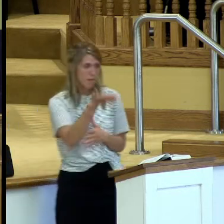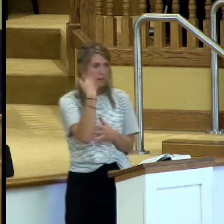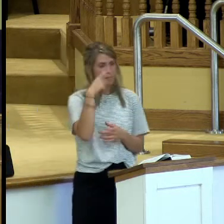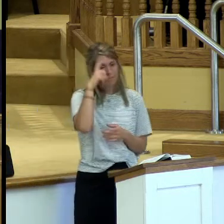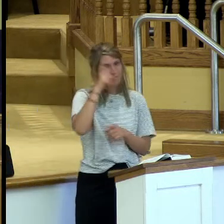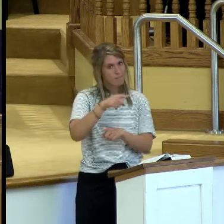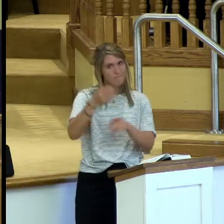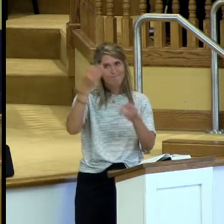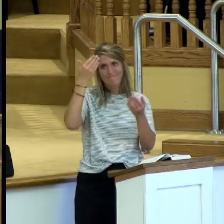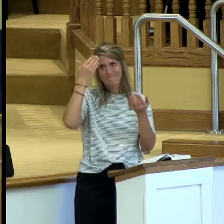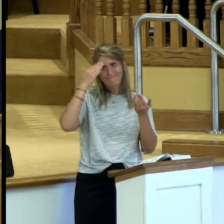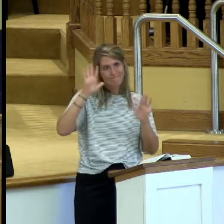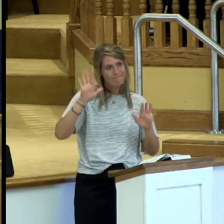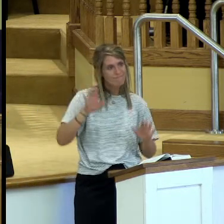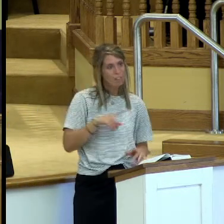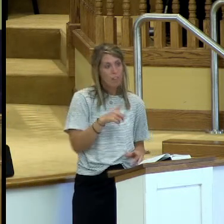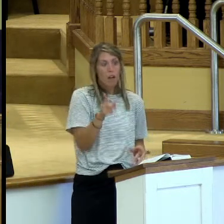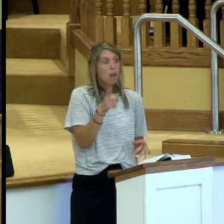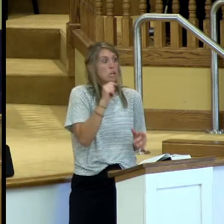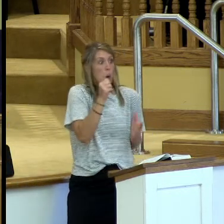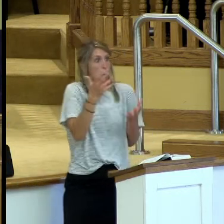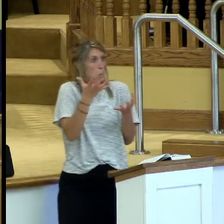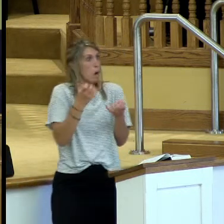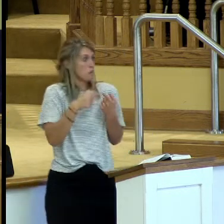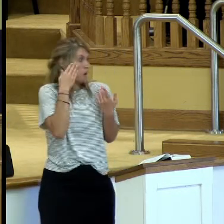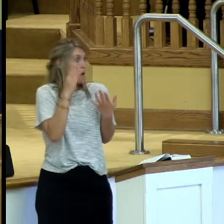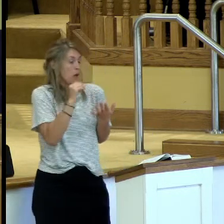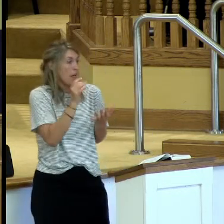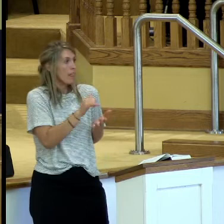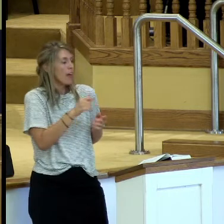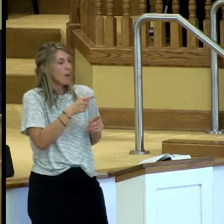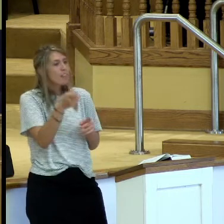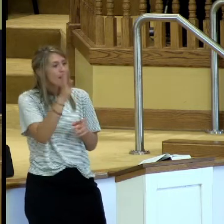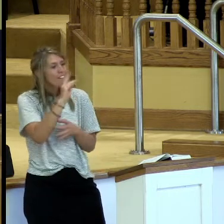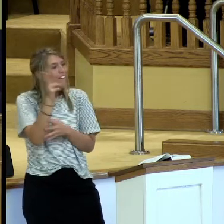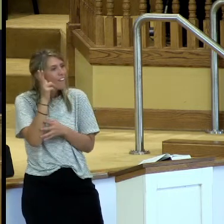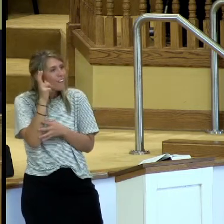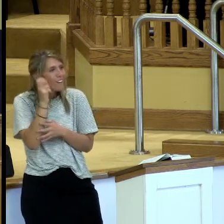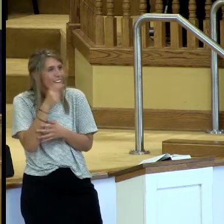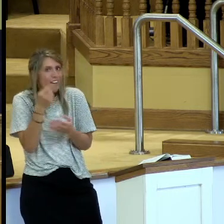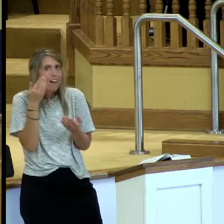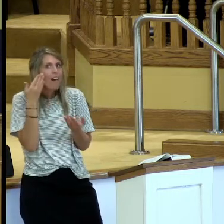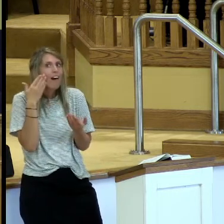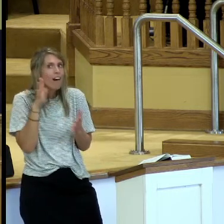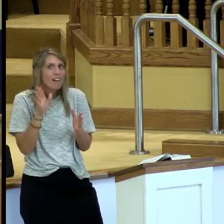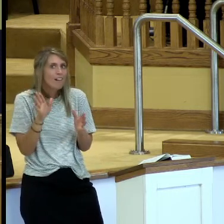don't know. It's not that they don't want to know. They've never heard it.